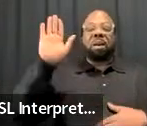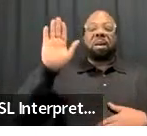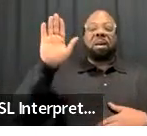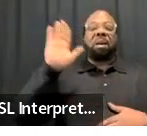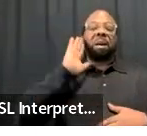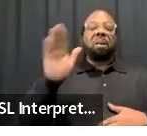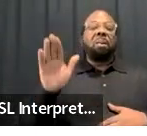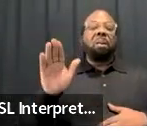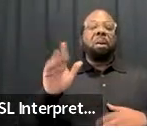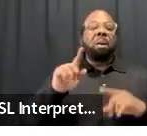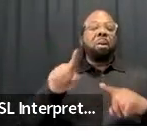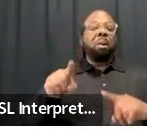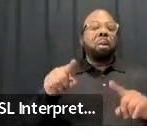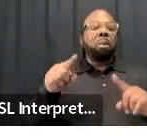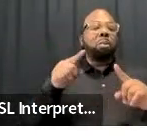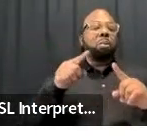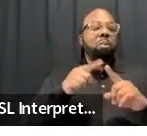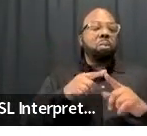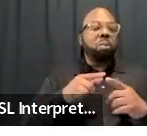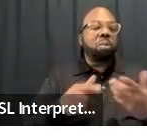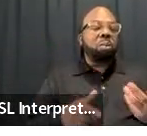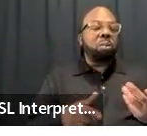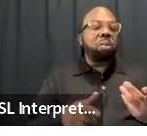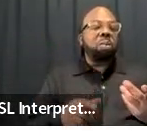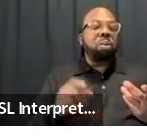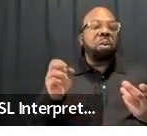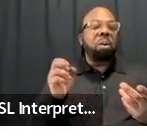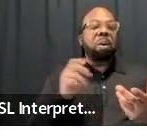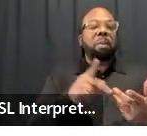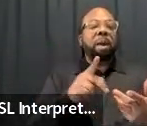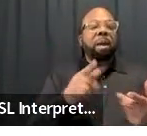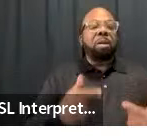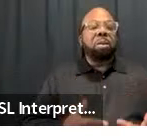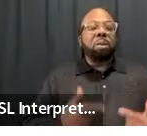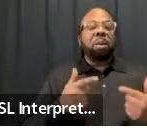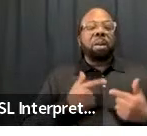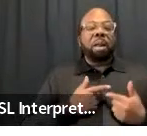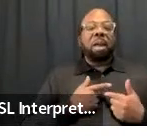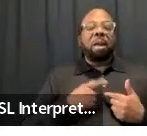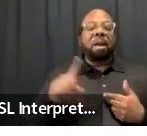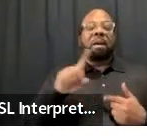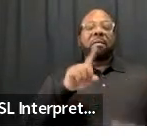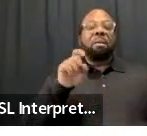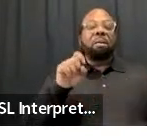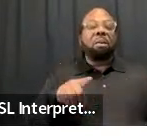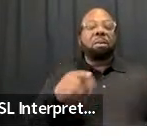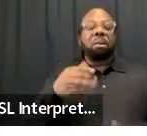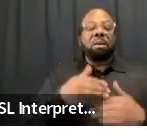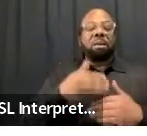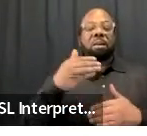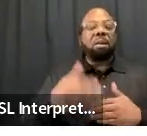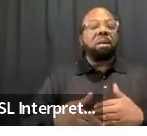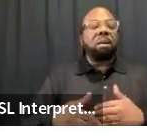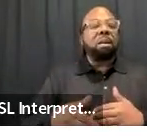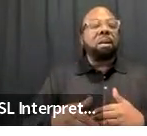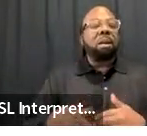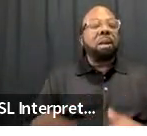will go to back to our live questions. The next in line is Steve